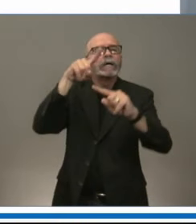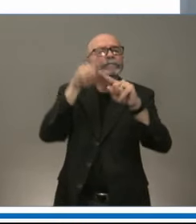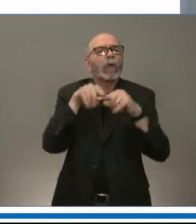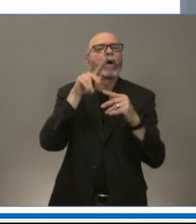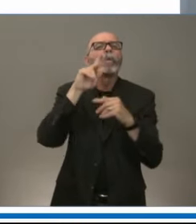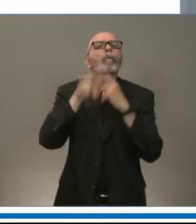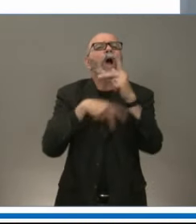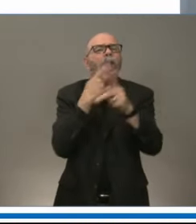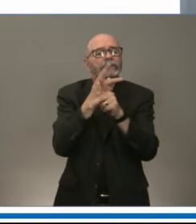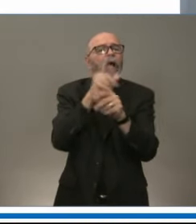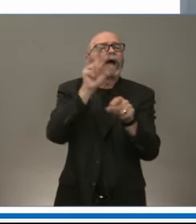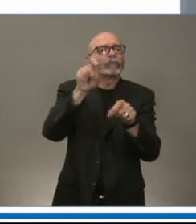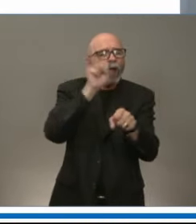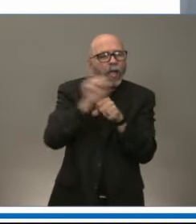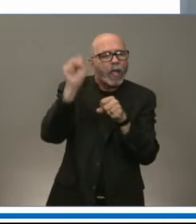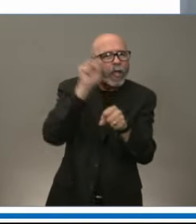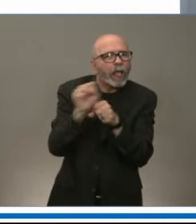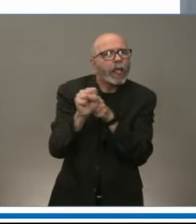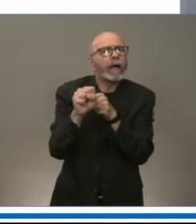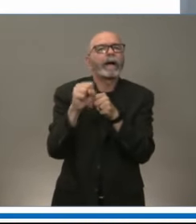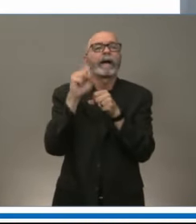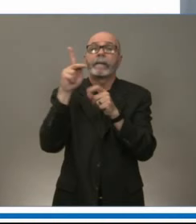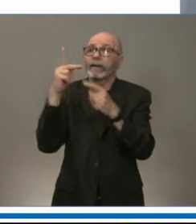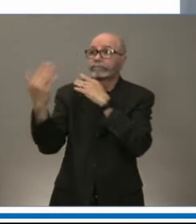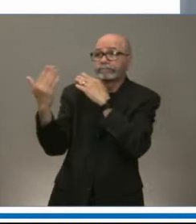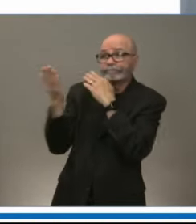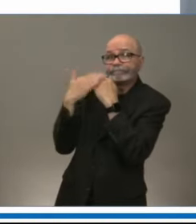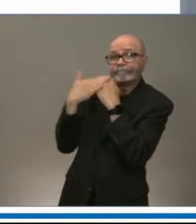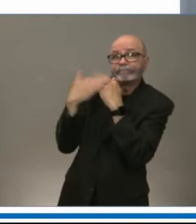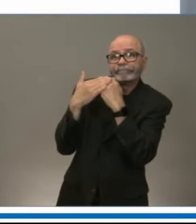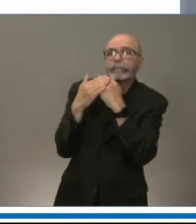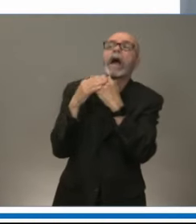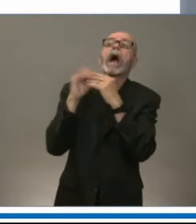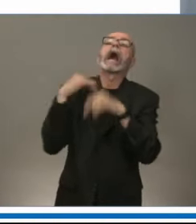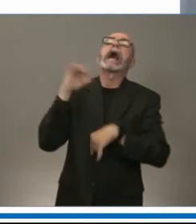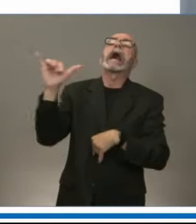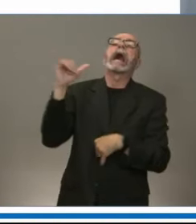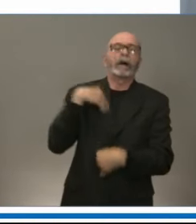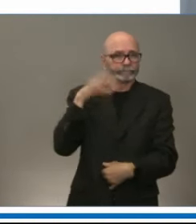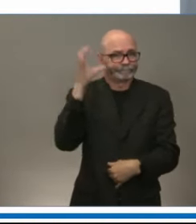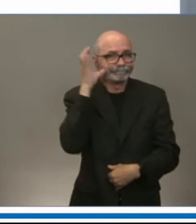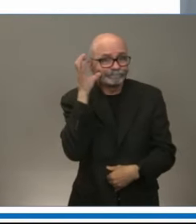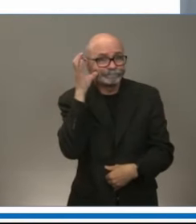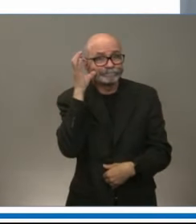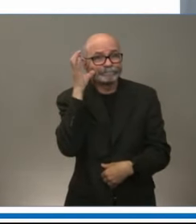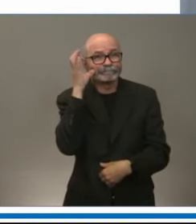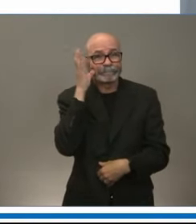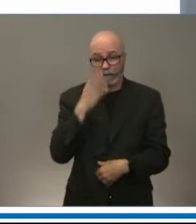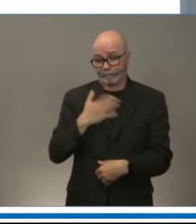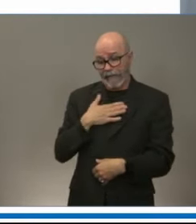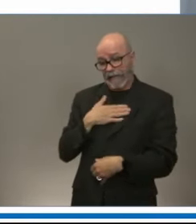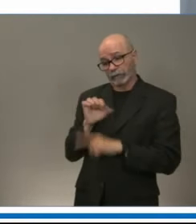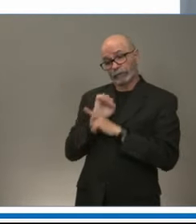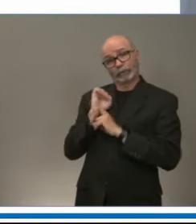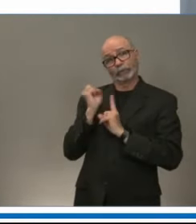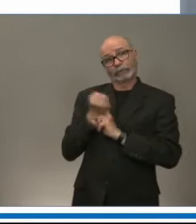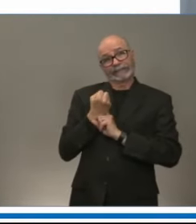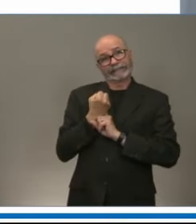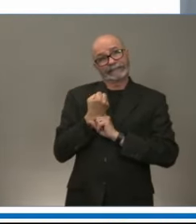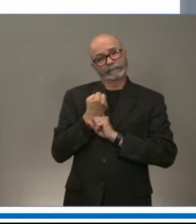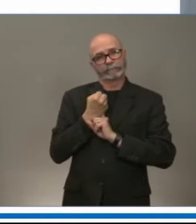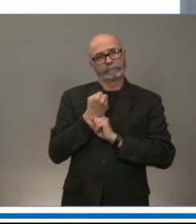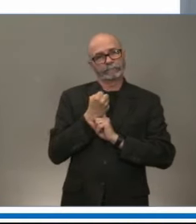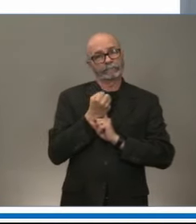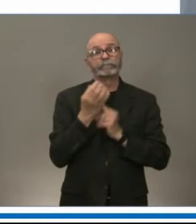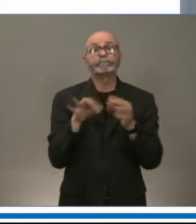health protocols and how honest we are about our own personal circumstances. If we've traveled, if we've been around people who have